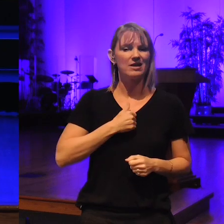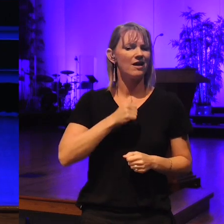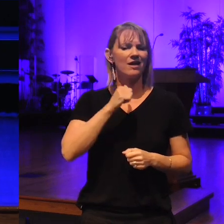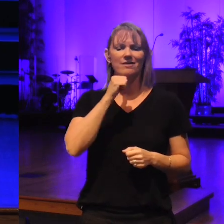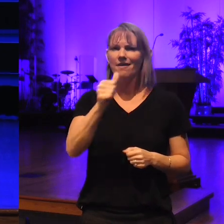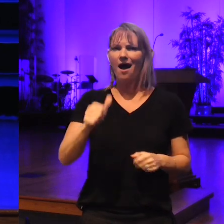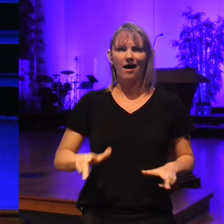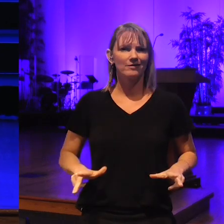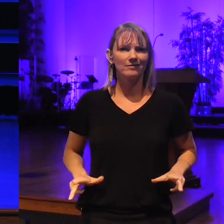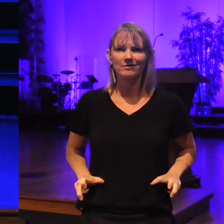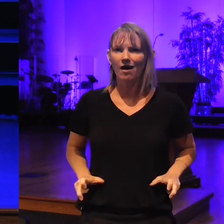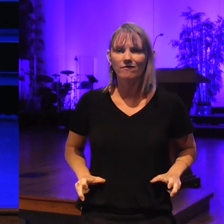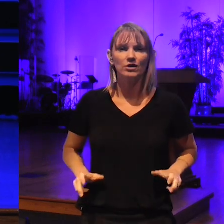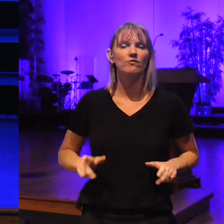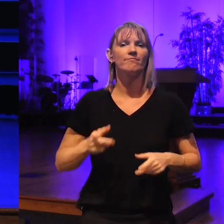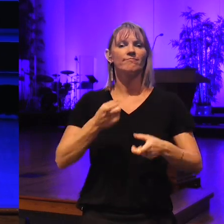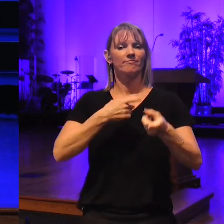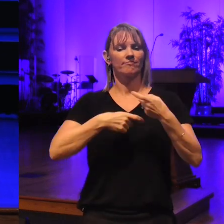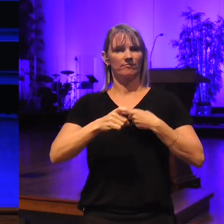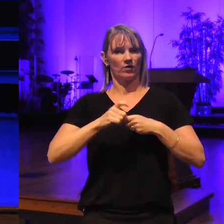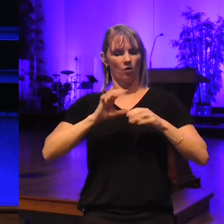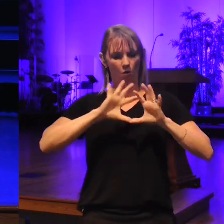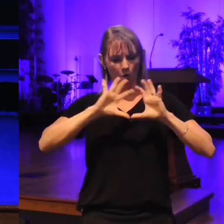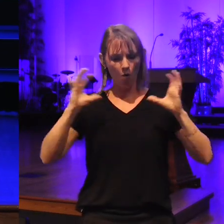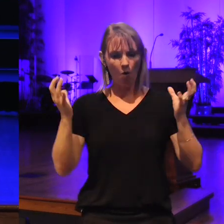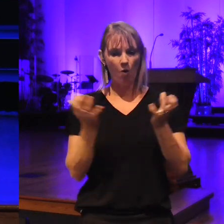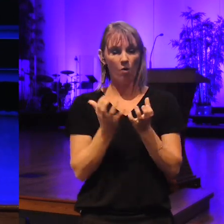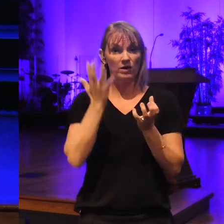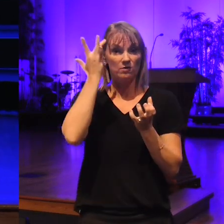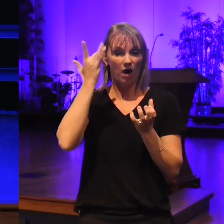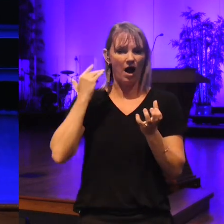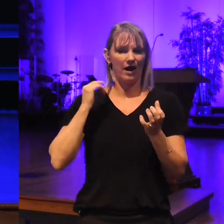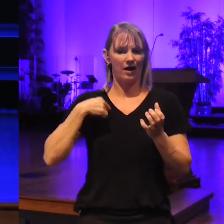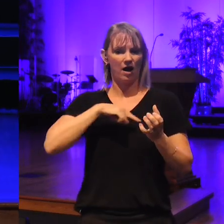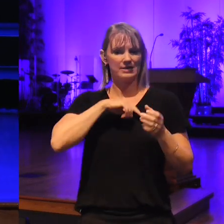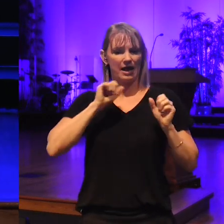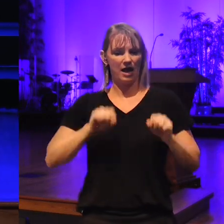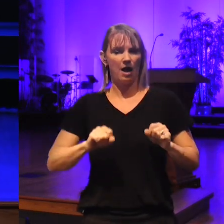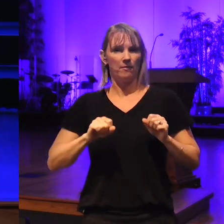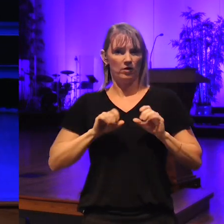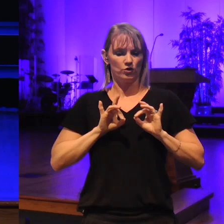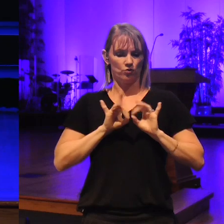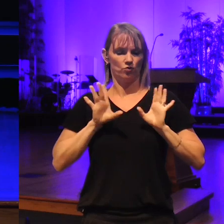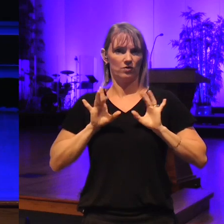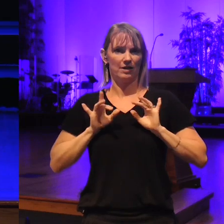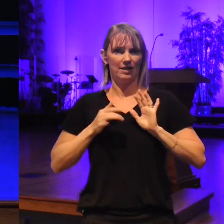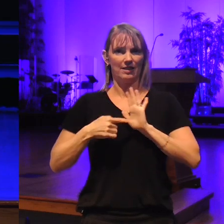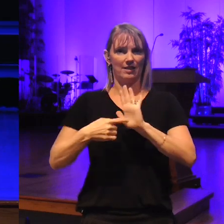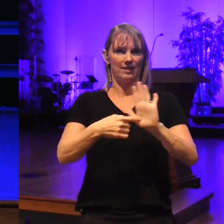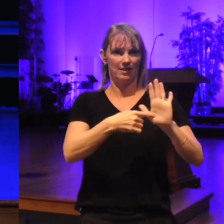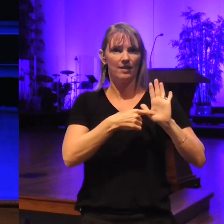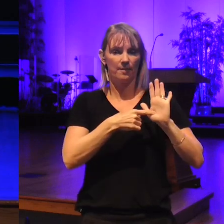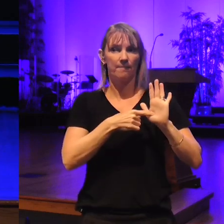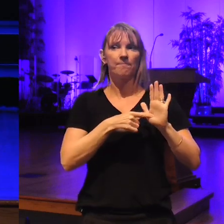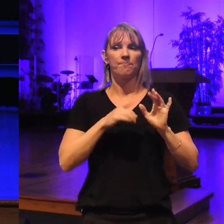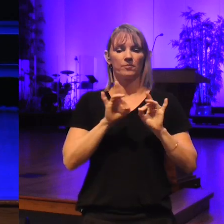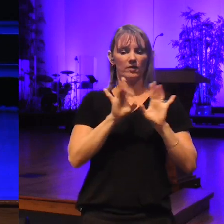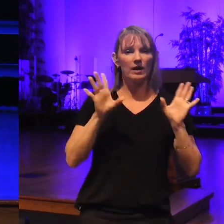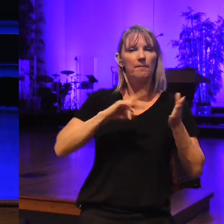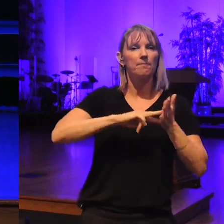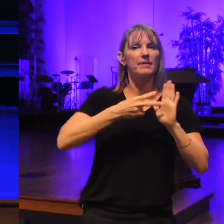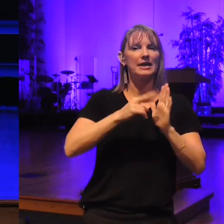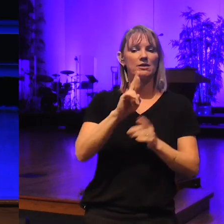in selfishness, but in the wholeness so we can shine our lights. So, a luminous refers to